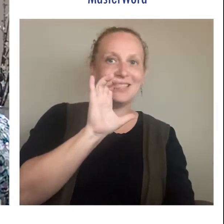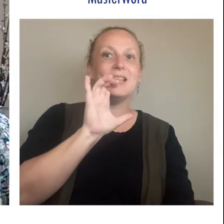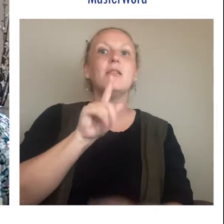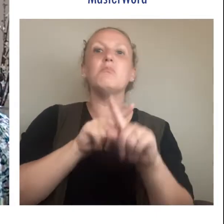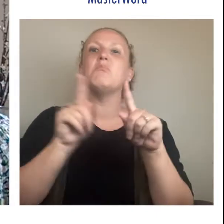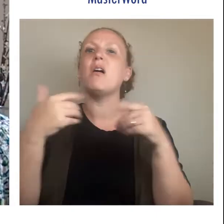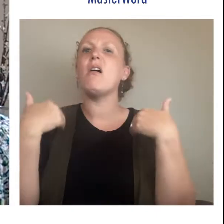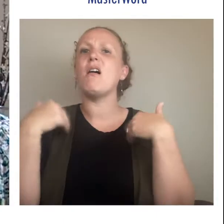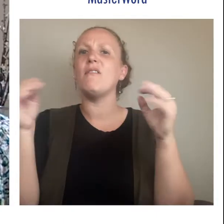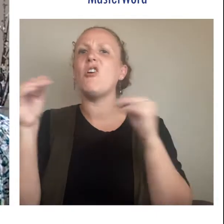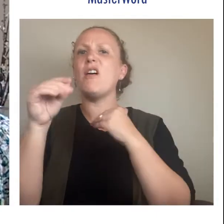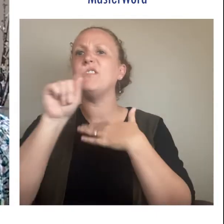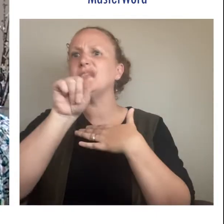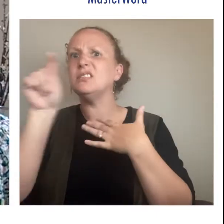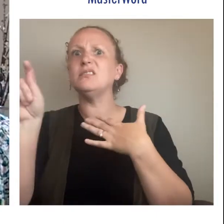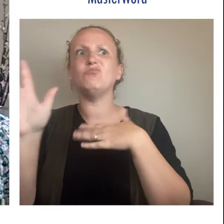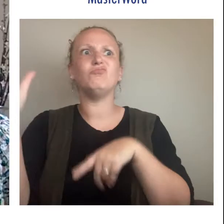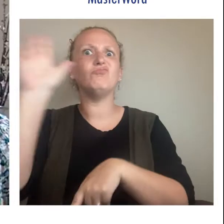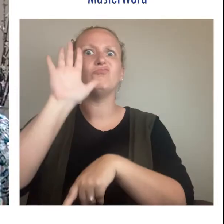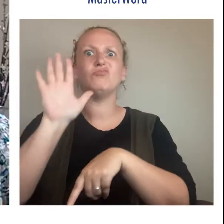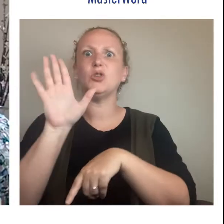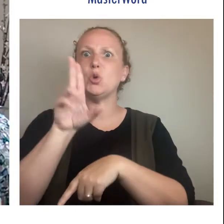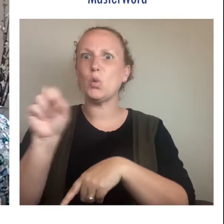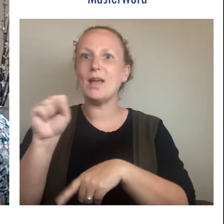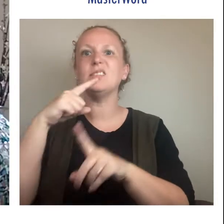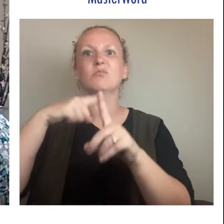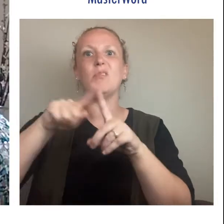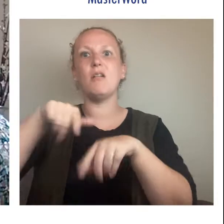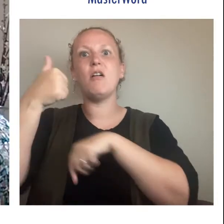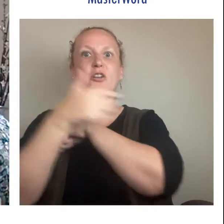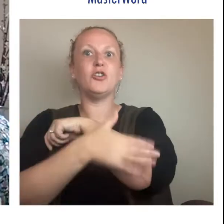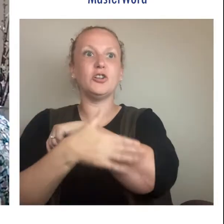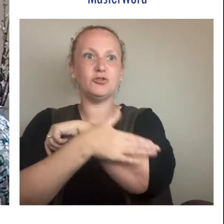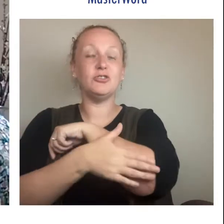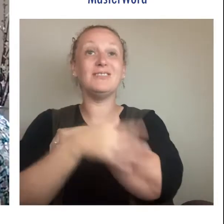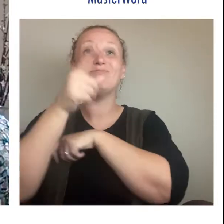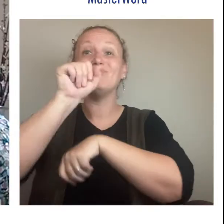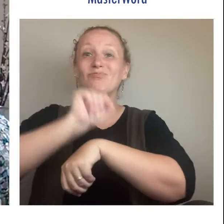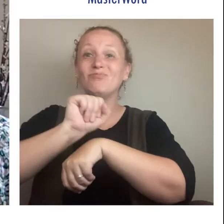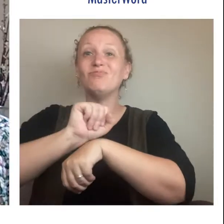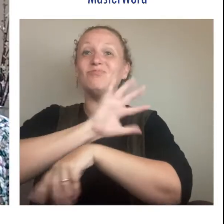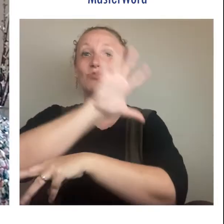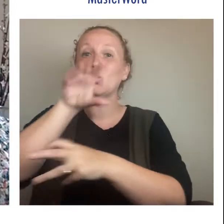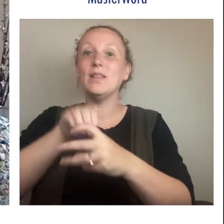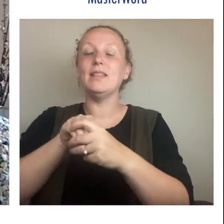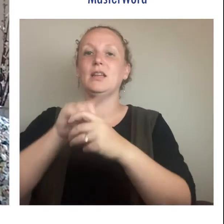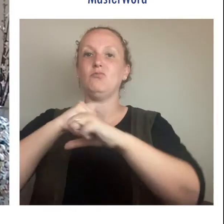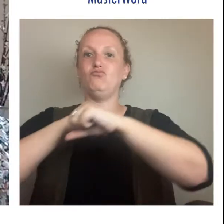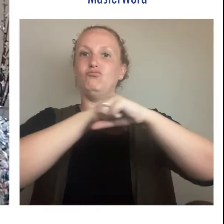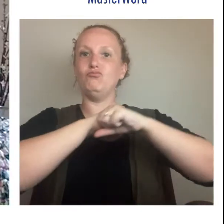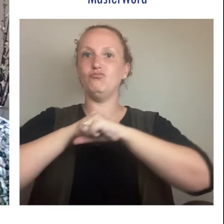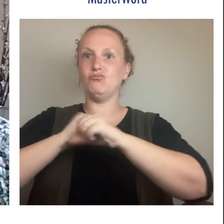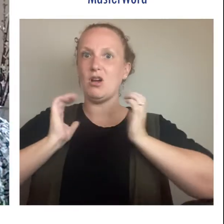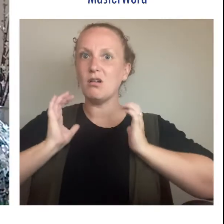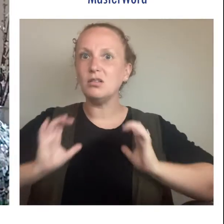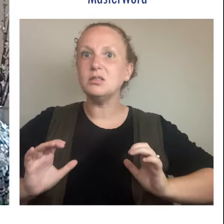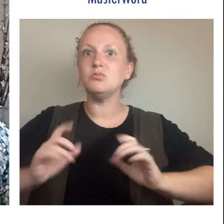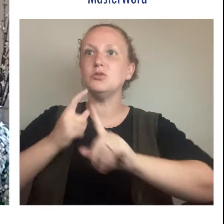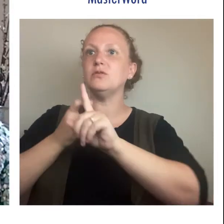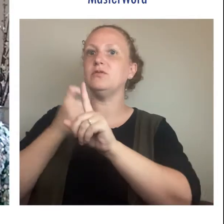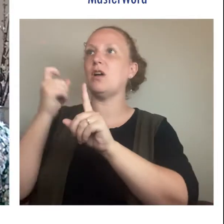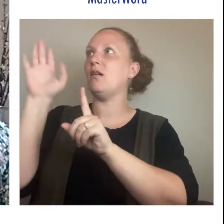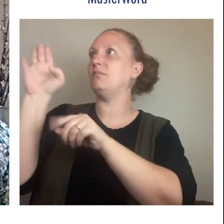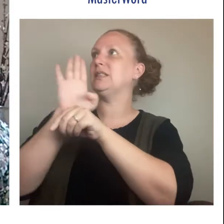internationally. And you do a lot of work with large antitrust cases and